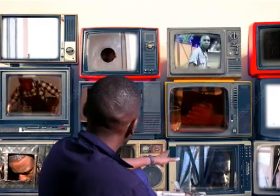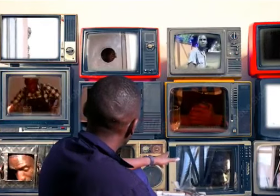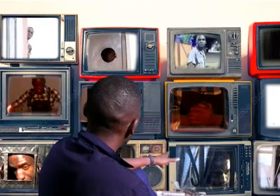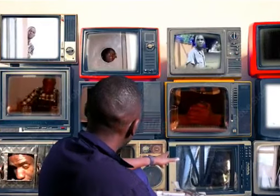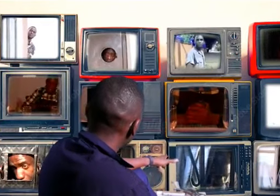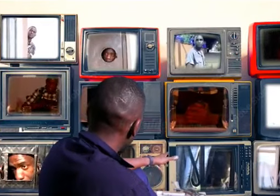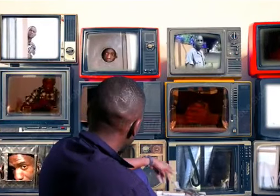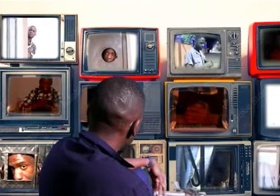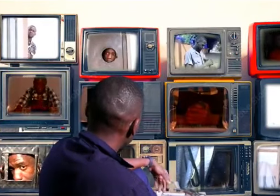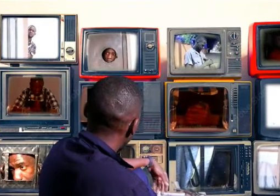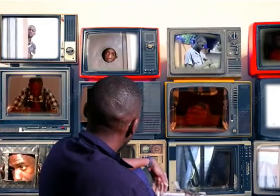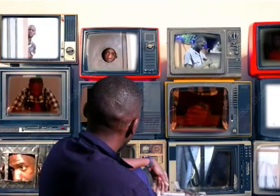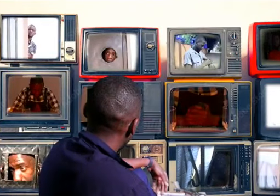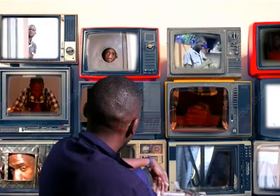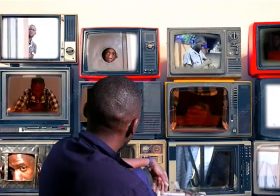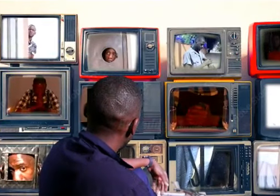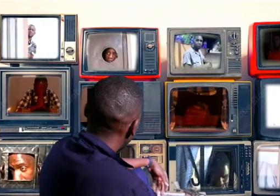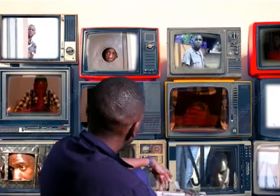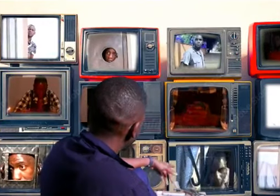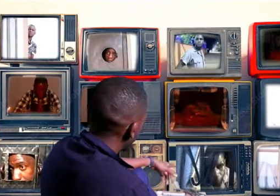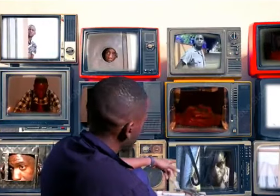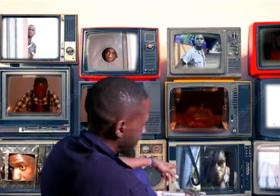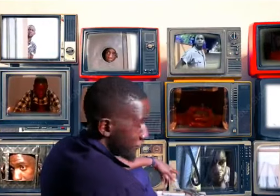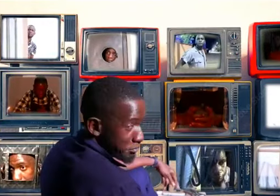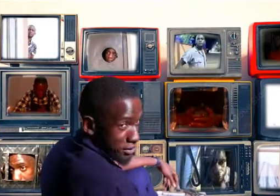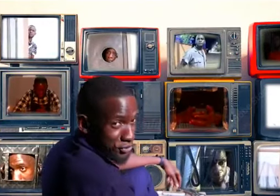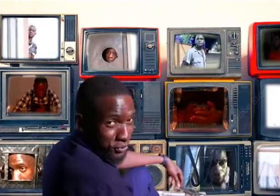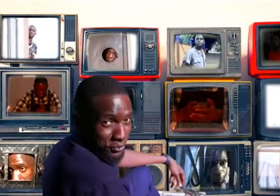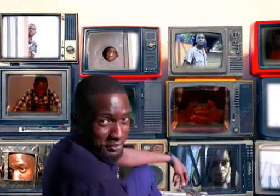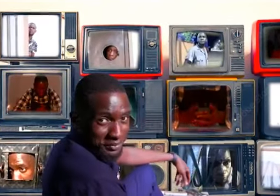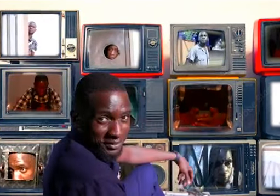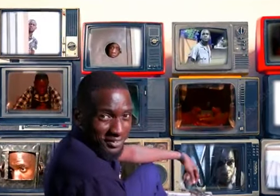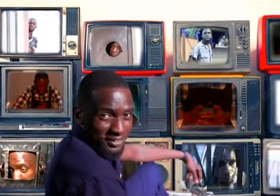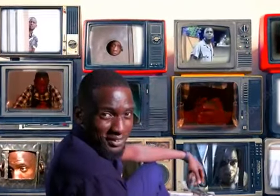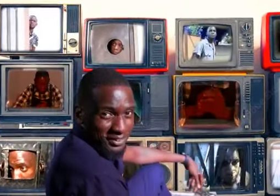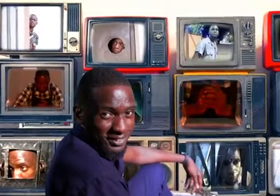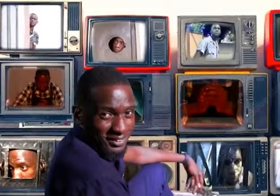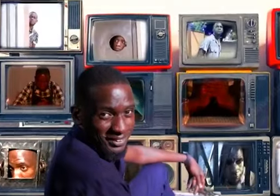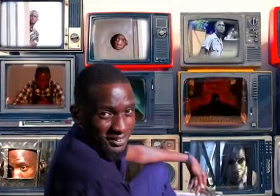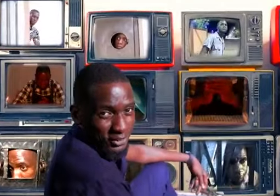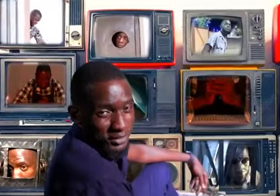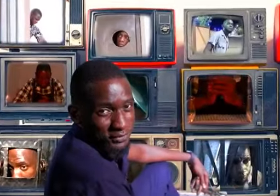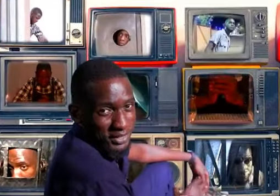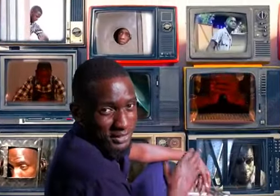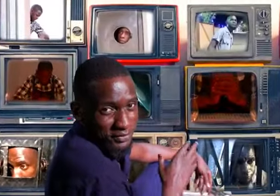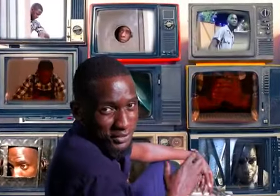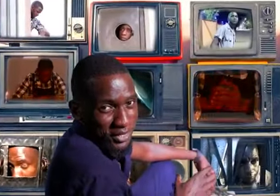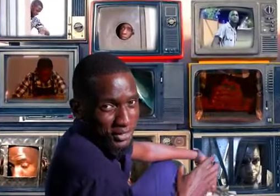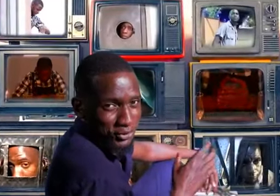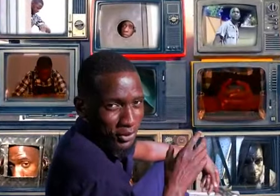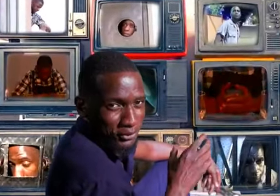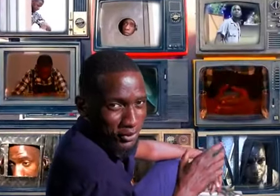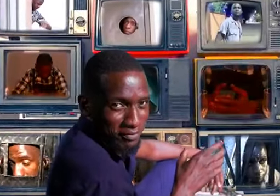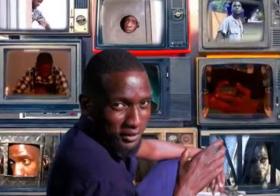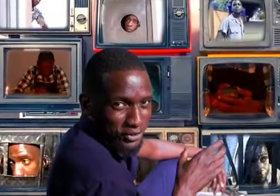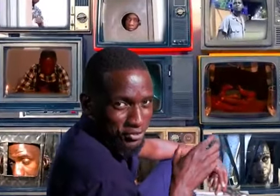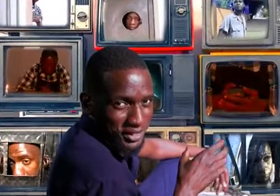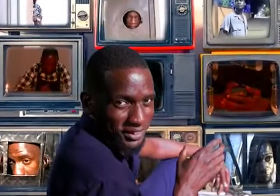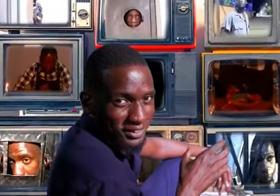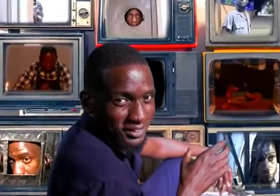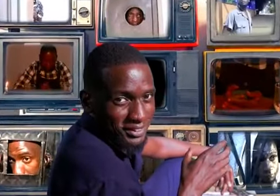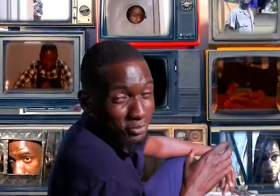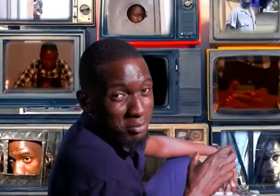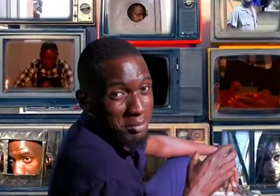All these are just people waiting for someone. That someone might even be you. So this festive season, as you go out to have